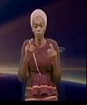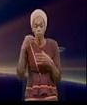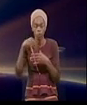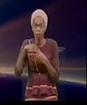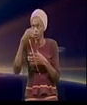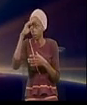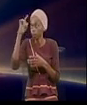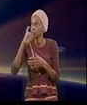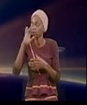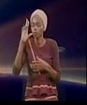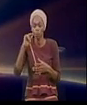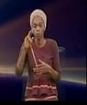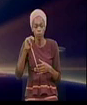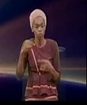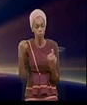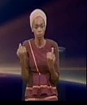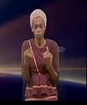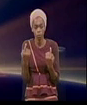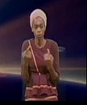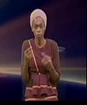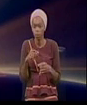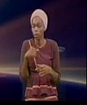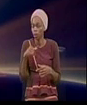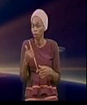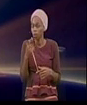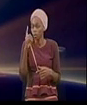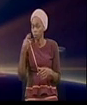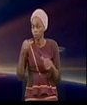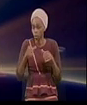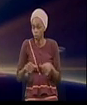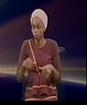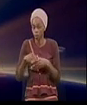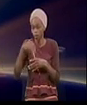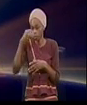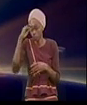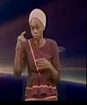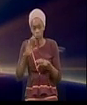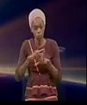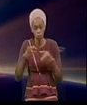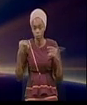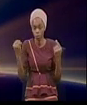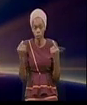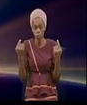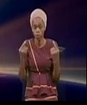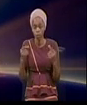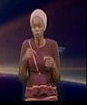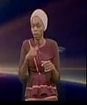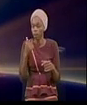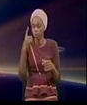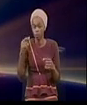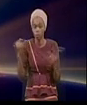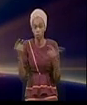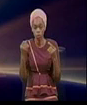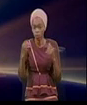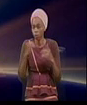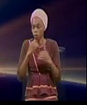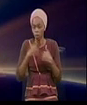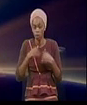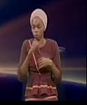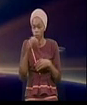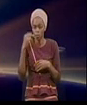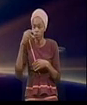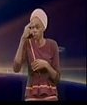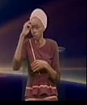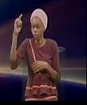sins, and in him is no sin. Whosoever abideth in him sinneth not. Whosoever sinneth hath not